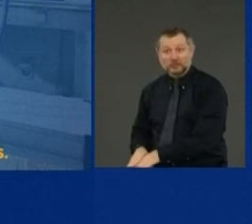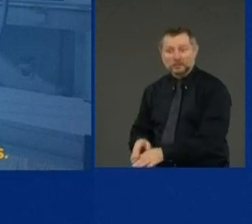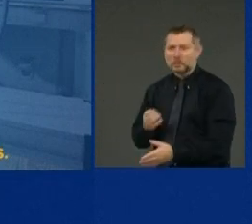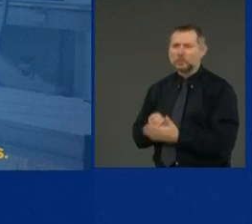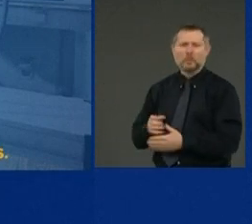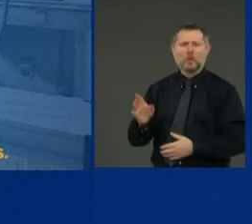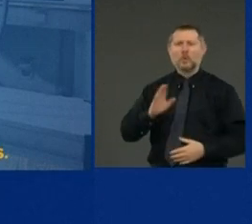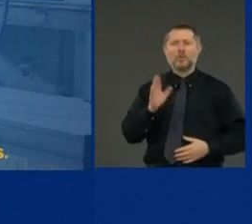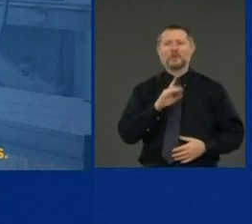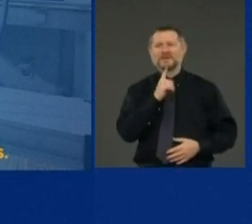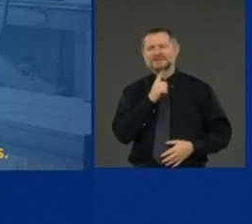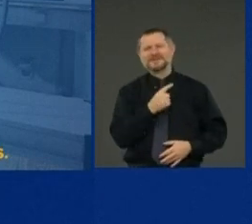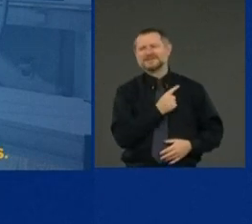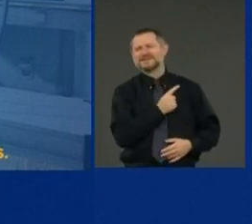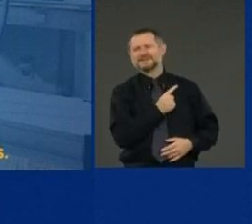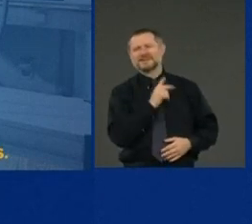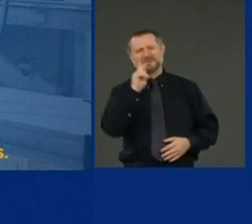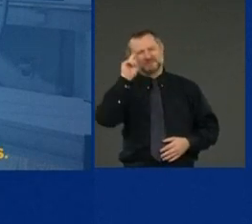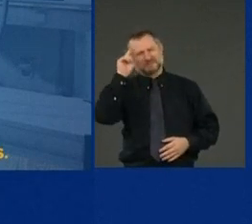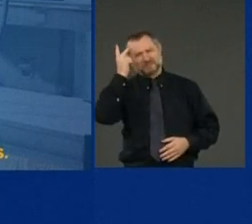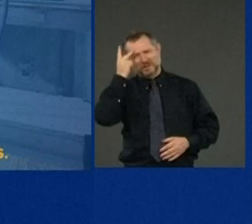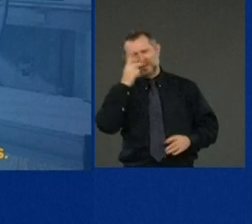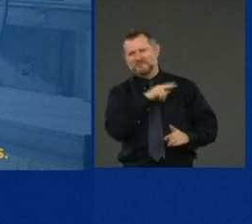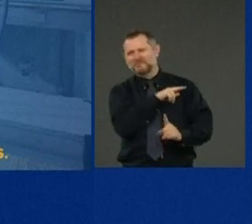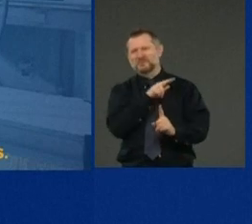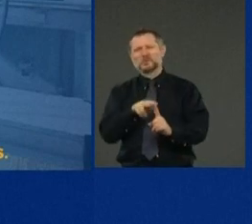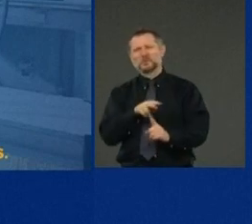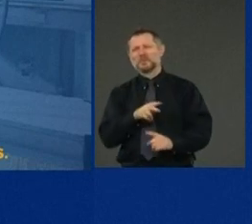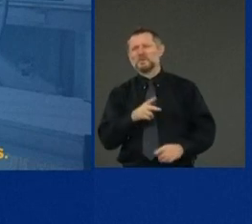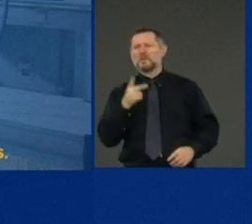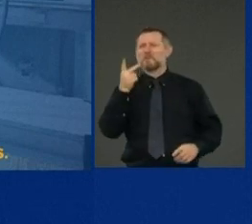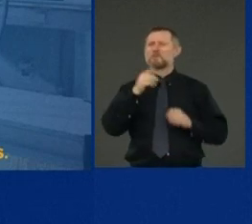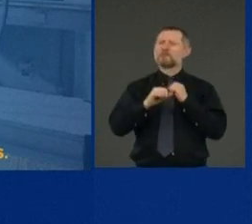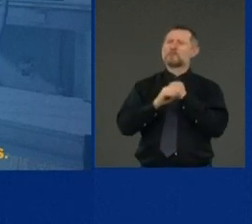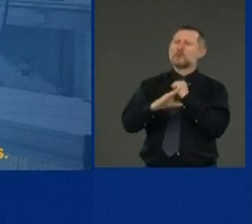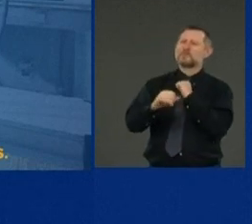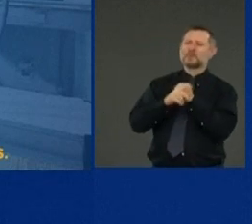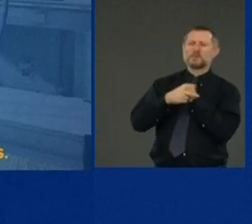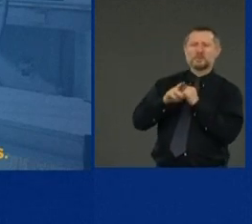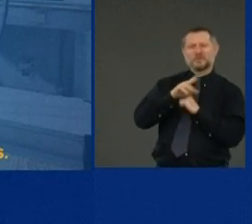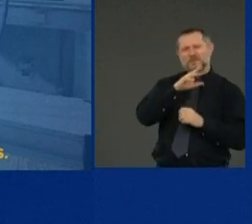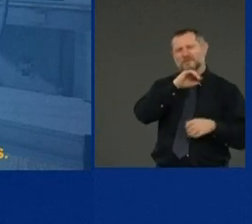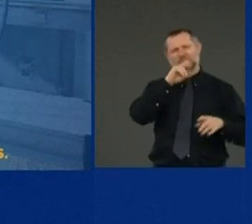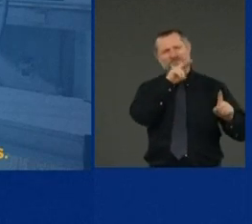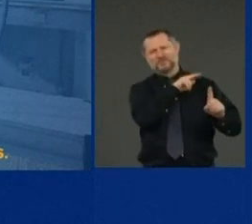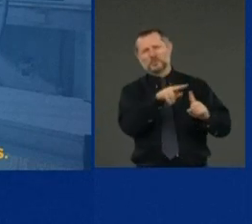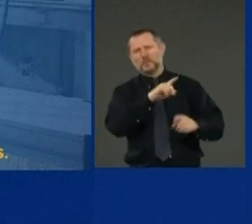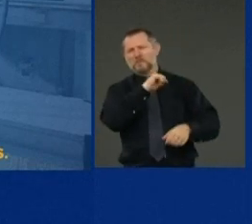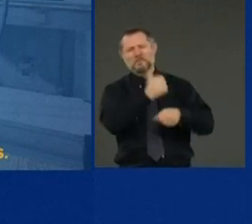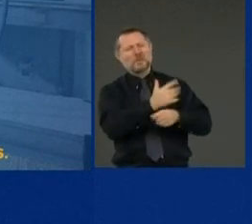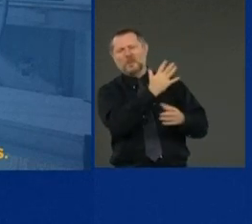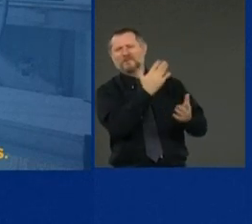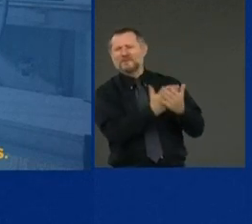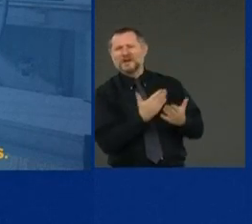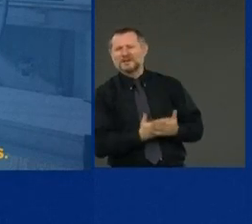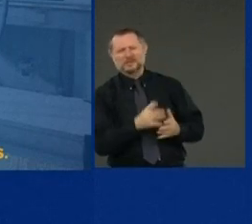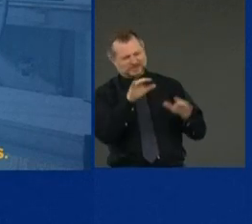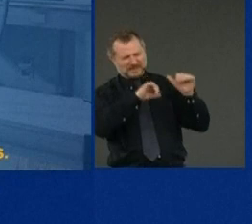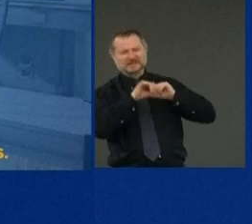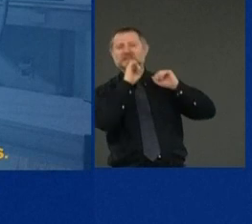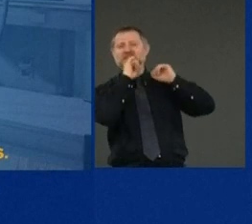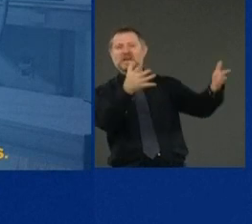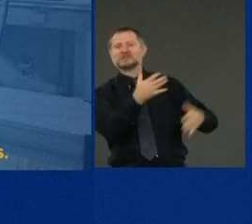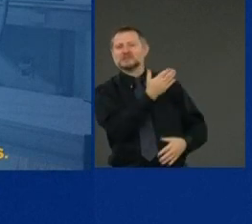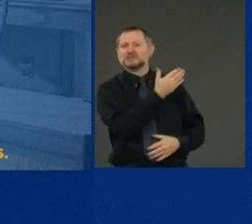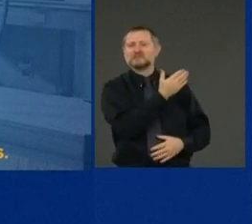It was all public relations. Based on what fact? Based on what science? None. It was